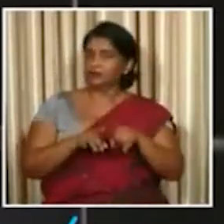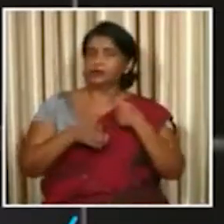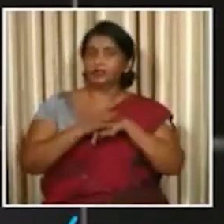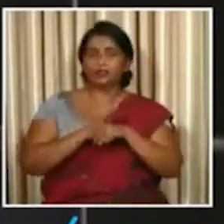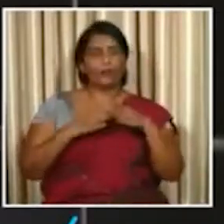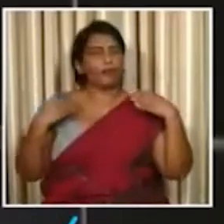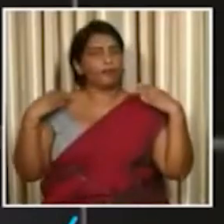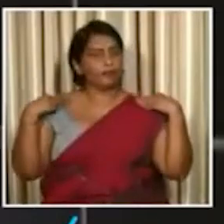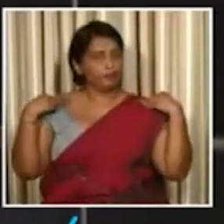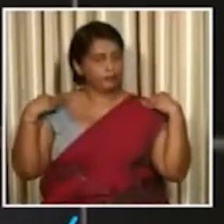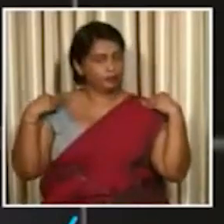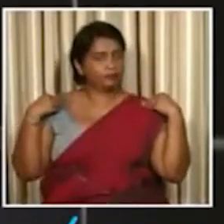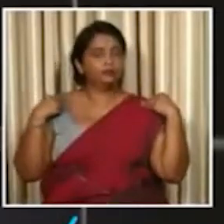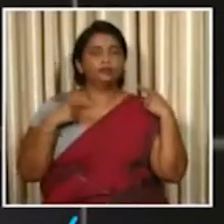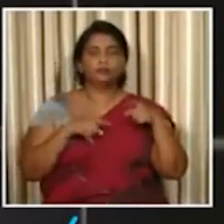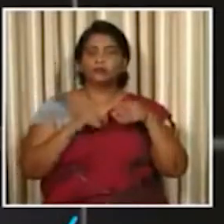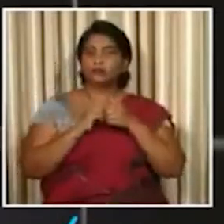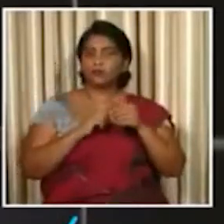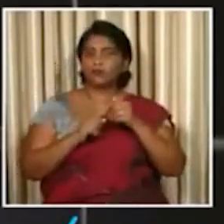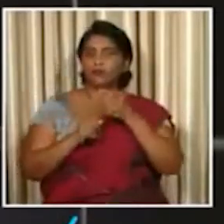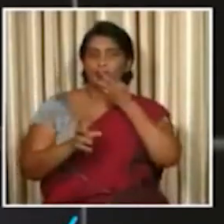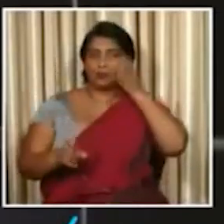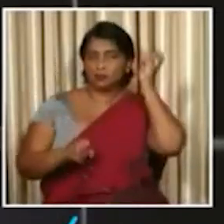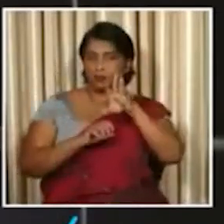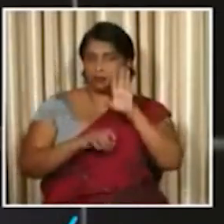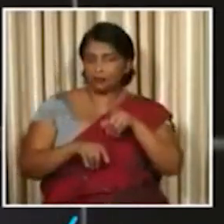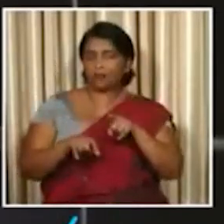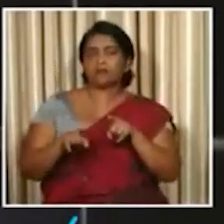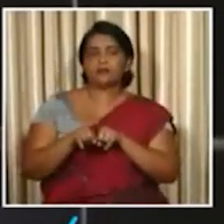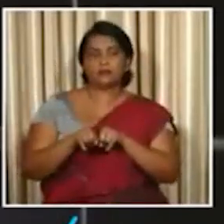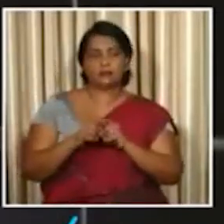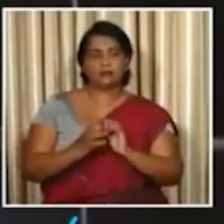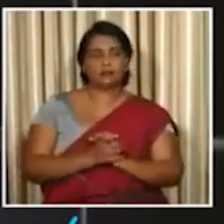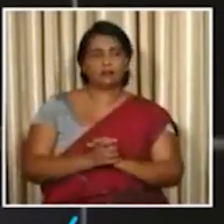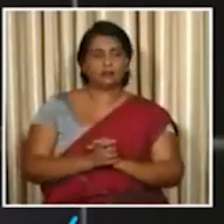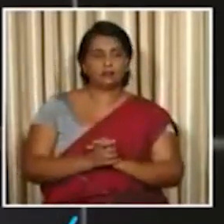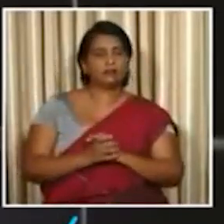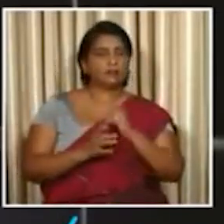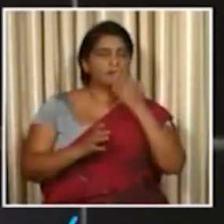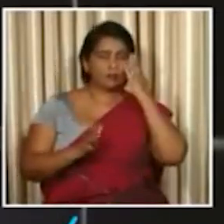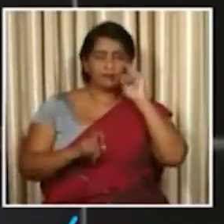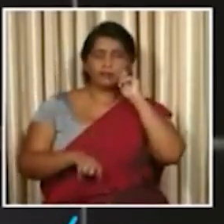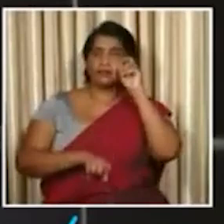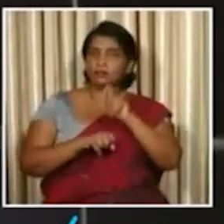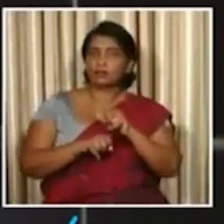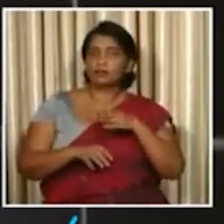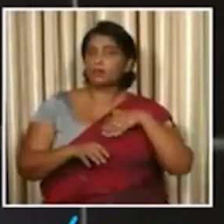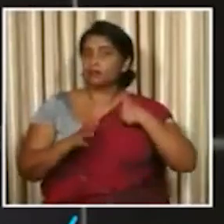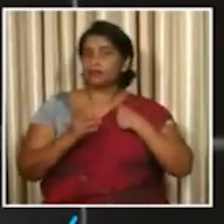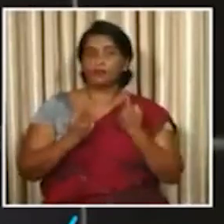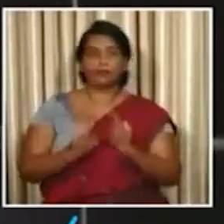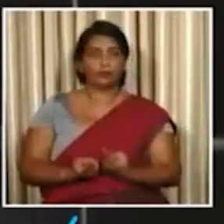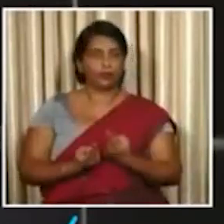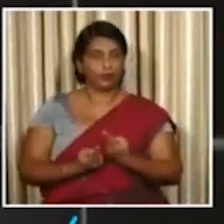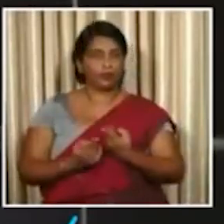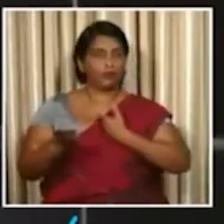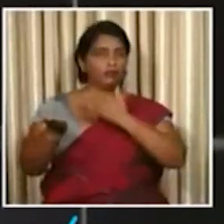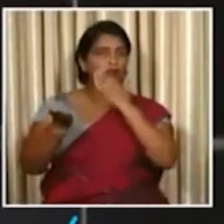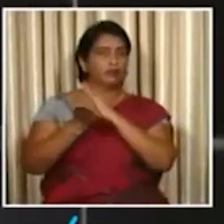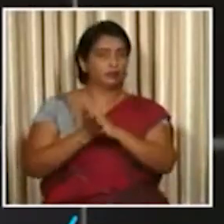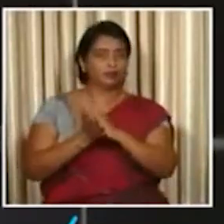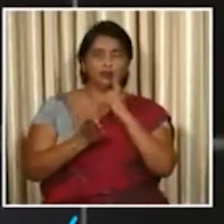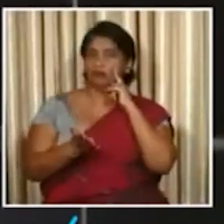leaving civilians without basic necessities. Mr. Speaker, Deputy Speaker, the United Nations